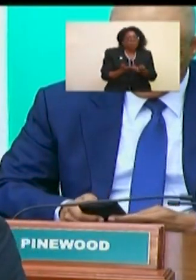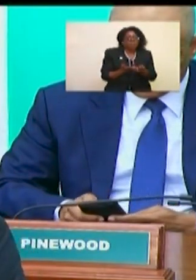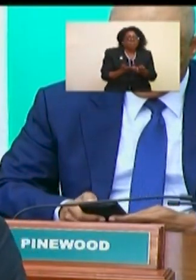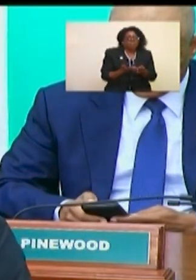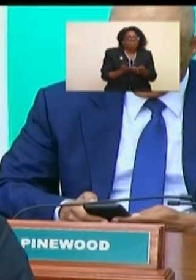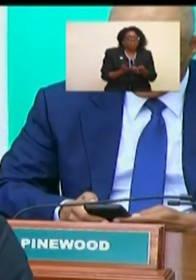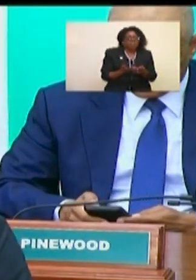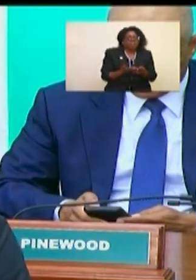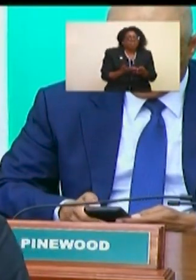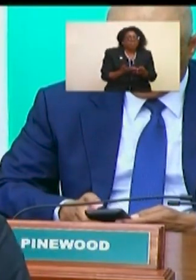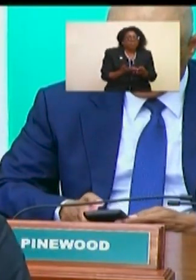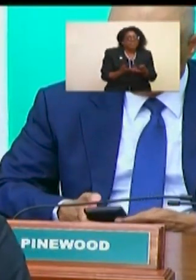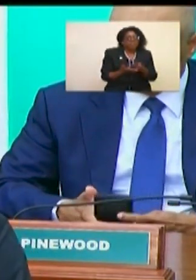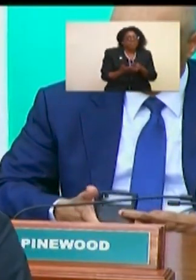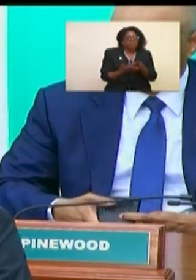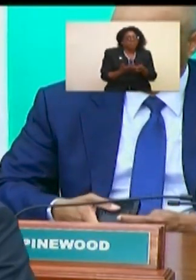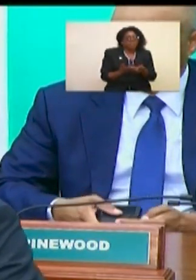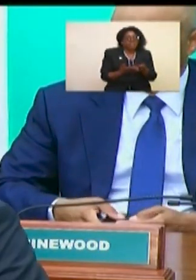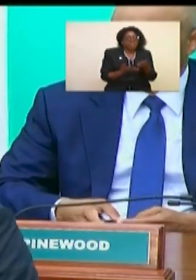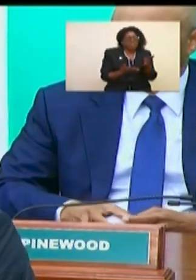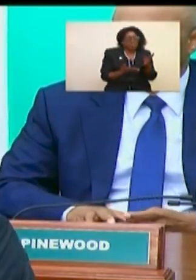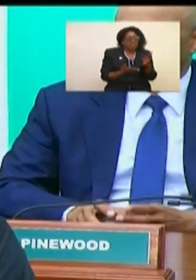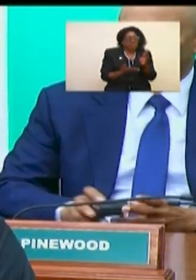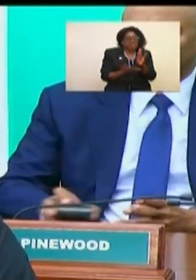that I read, that's page 7 now, what page 7 says?